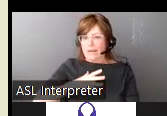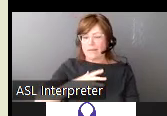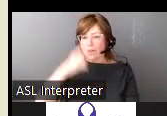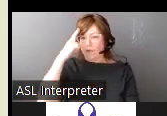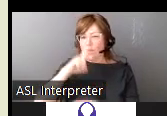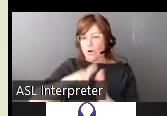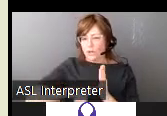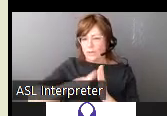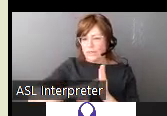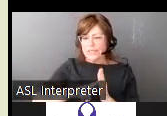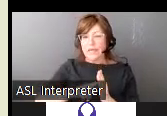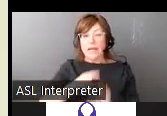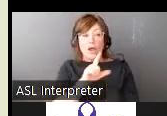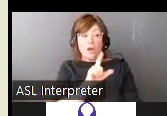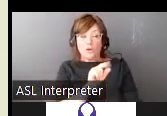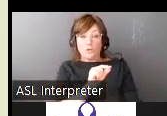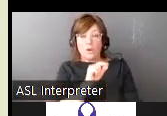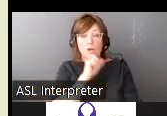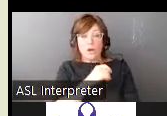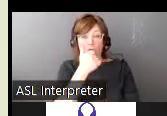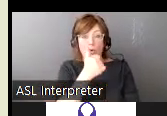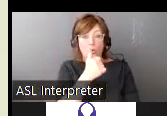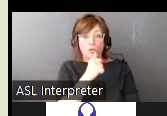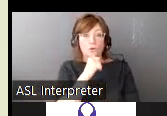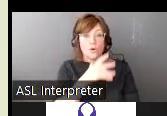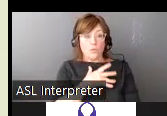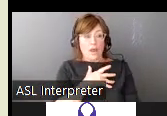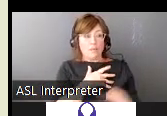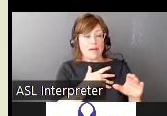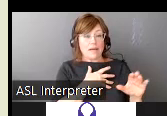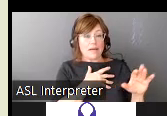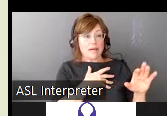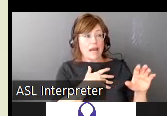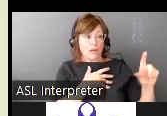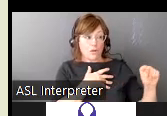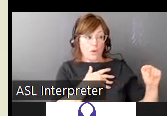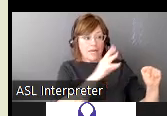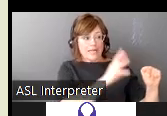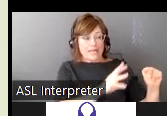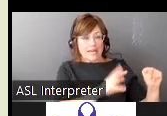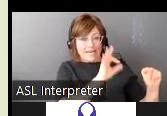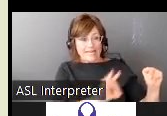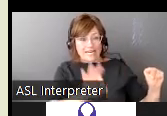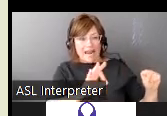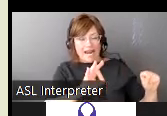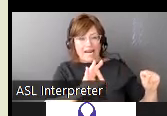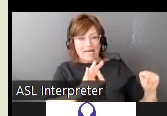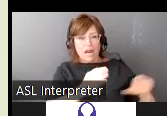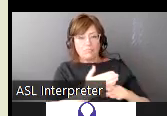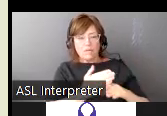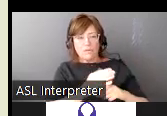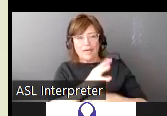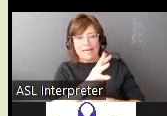older women, 9 of them were between 60 to 64 years old. 9 were between 65